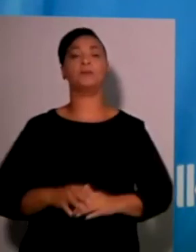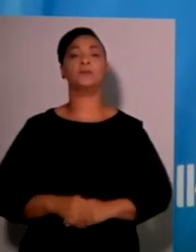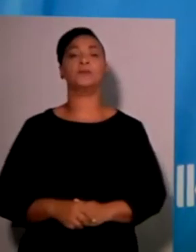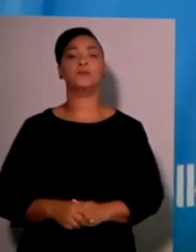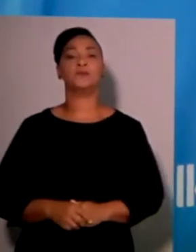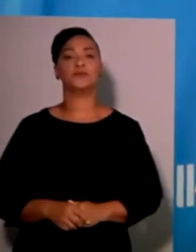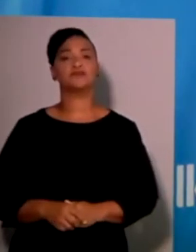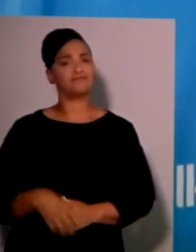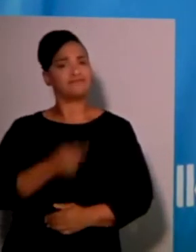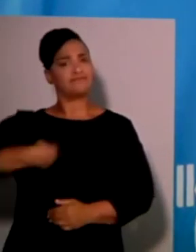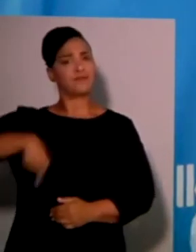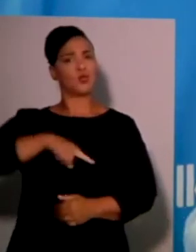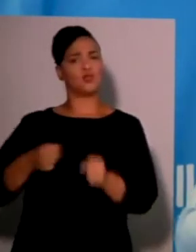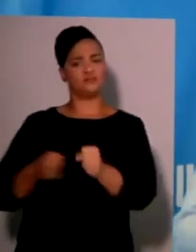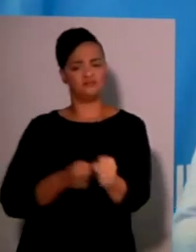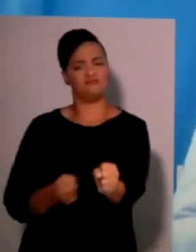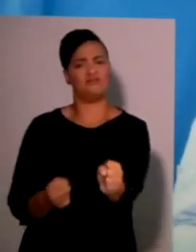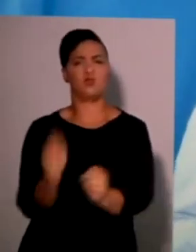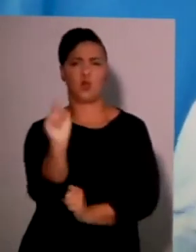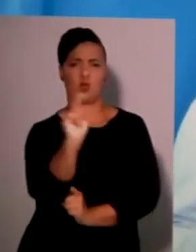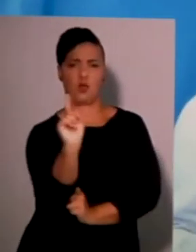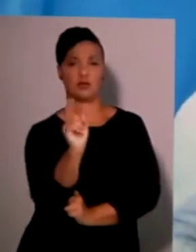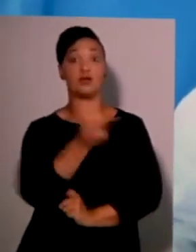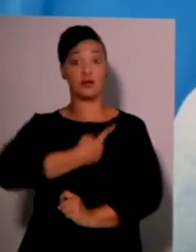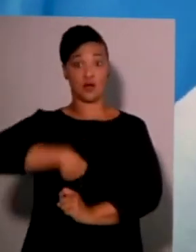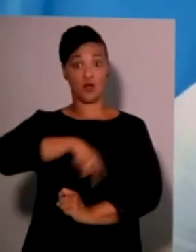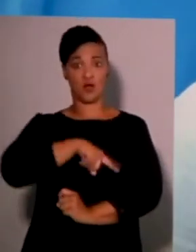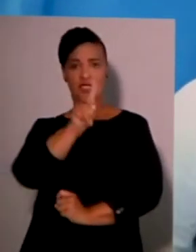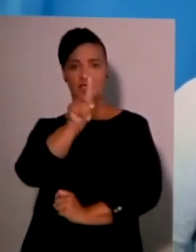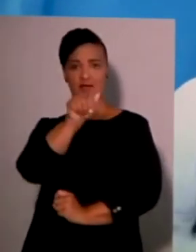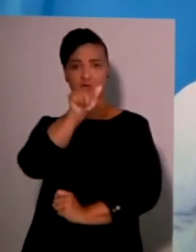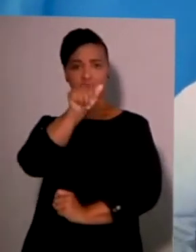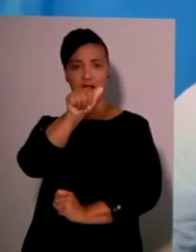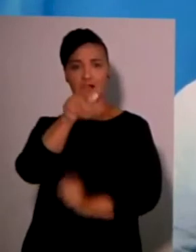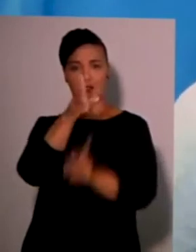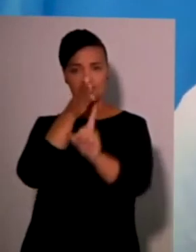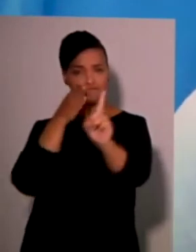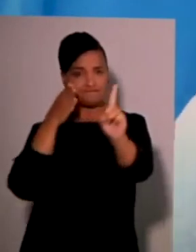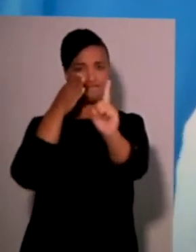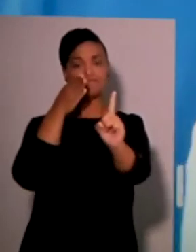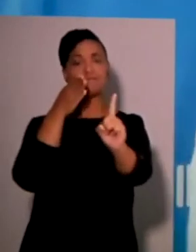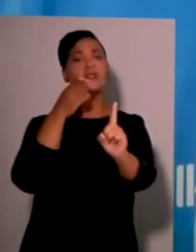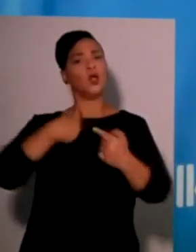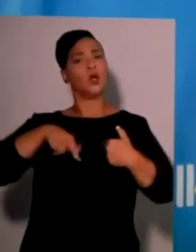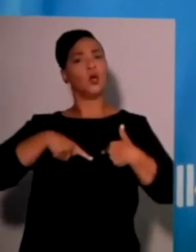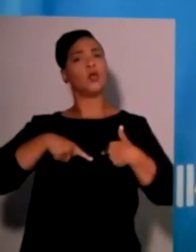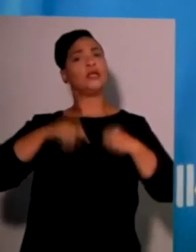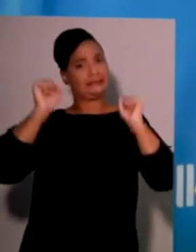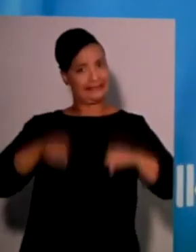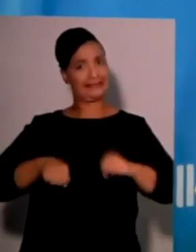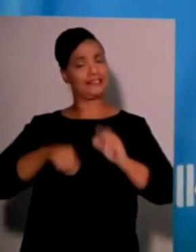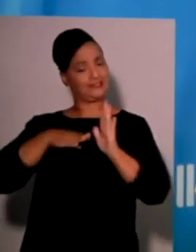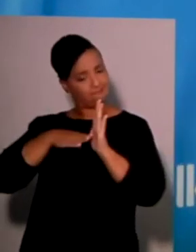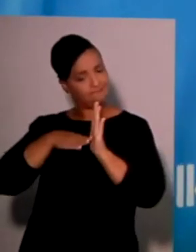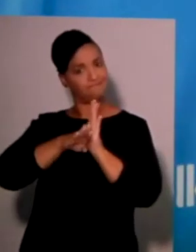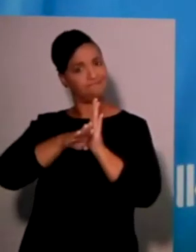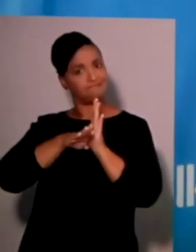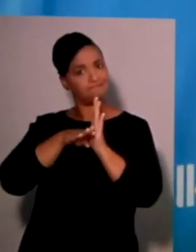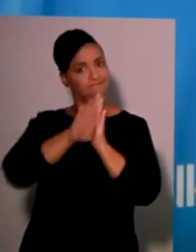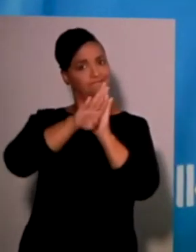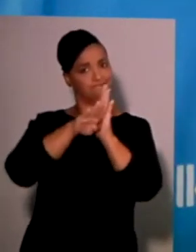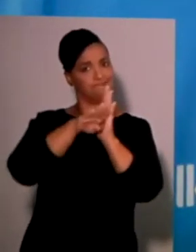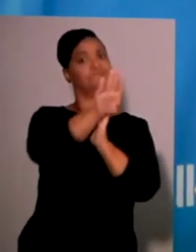Our strategy in terms of being a data-led network continues to really, really bear